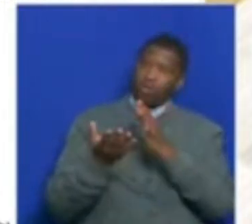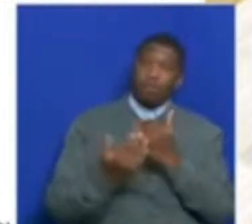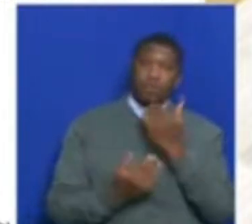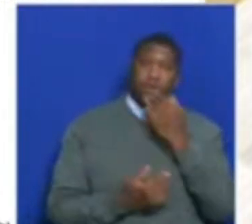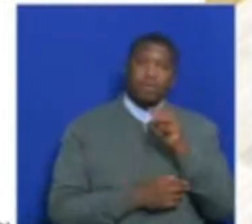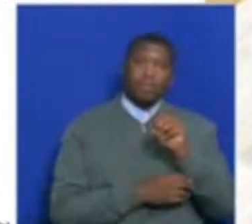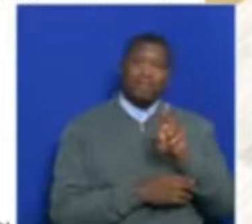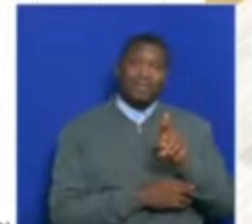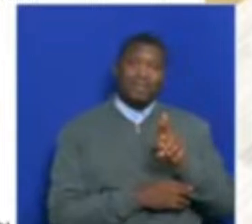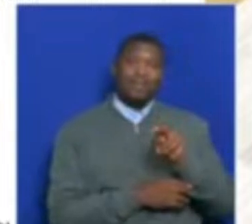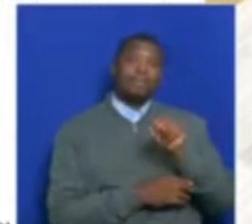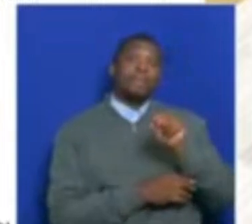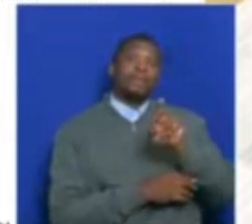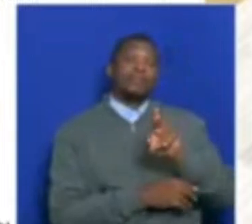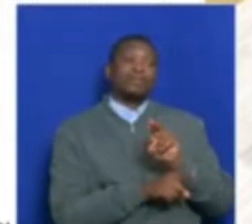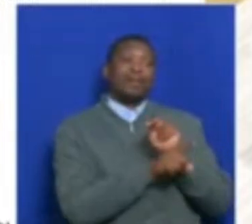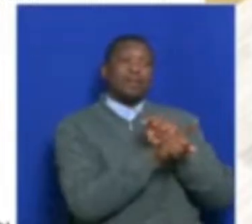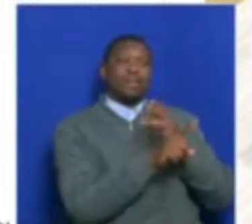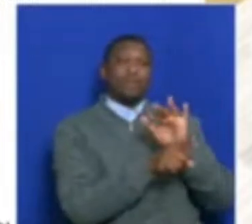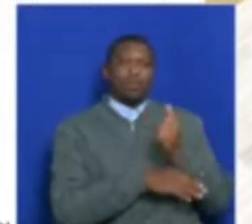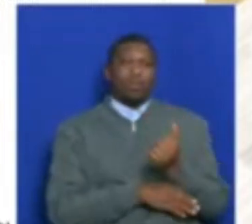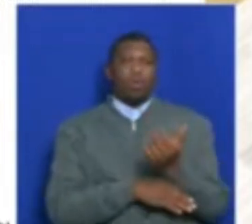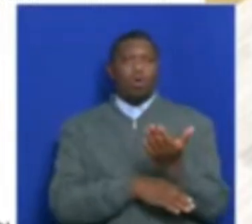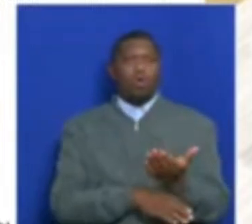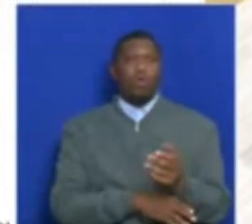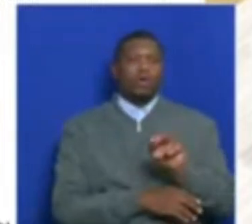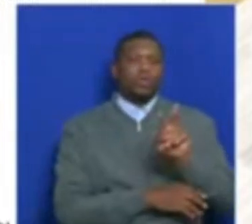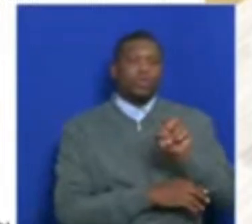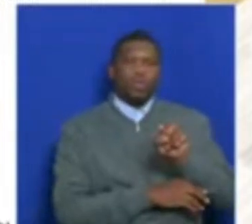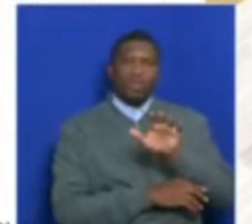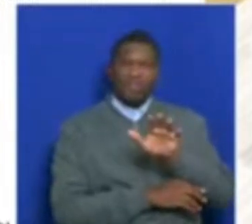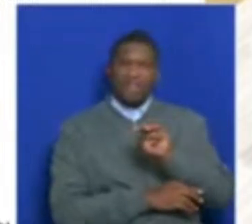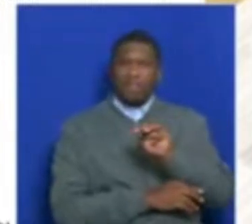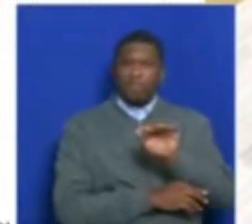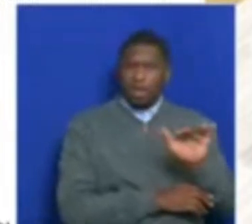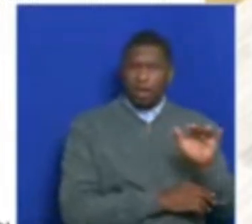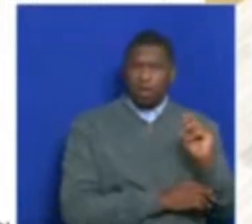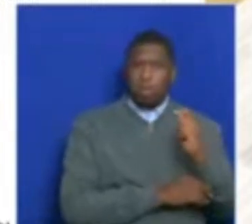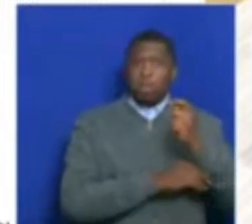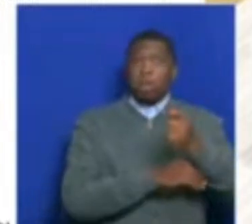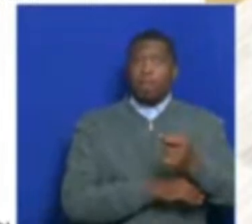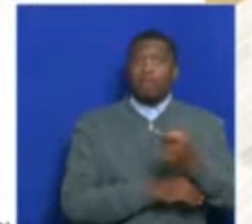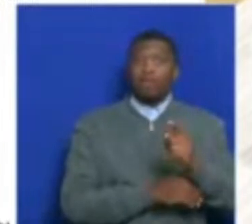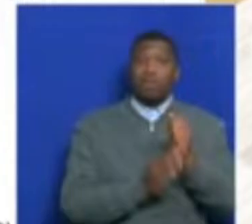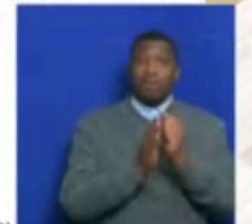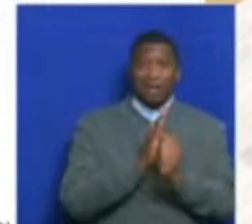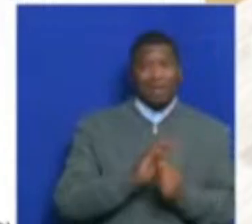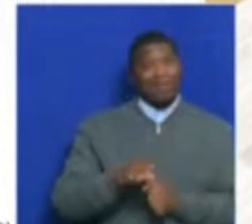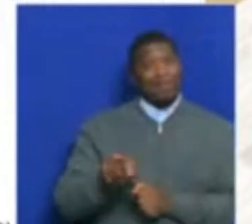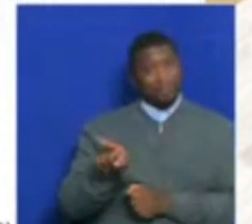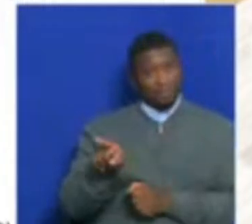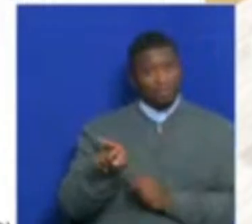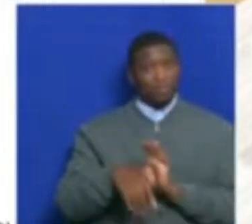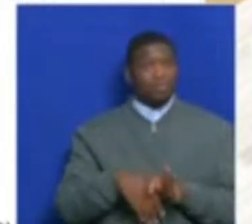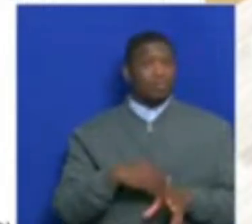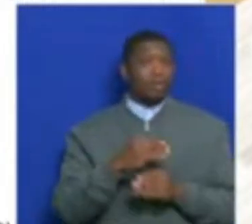a 2.5 million payment for his killing, and that in his call to